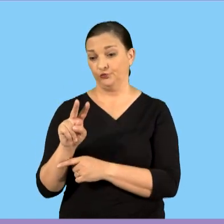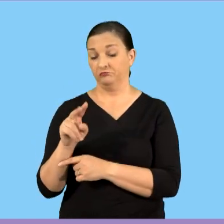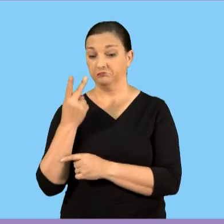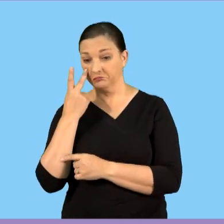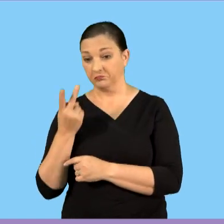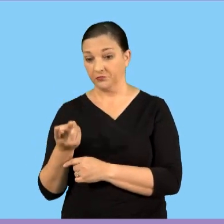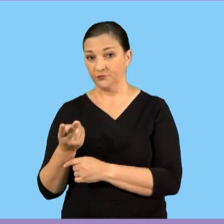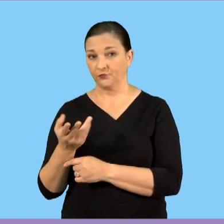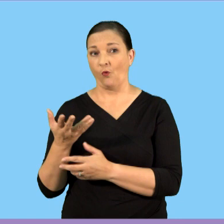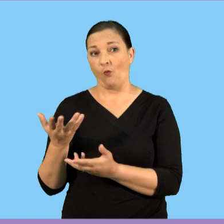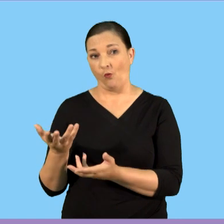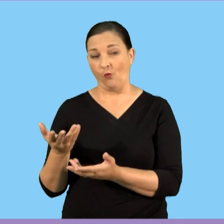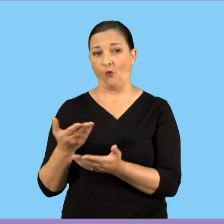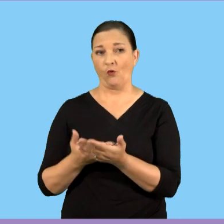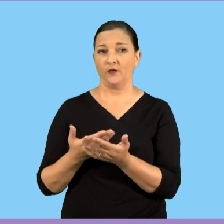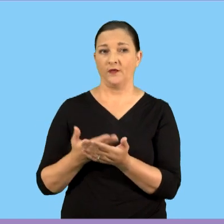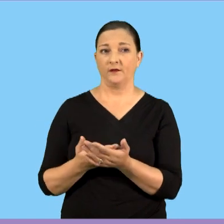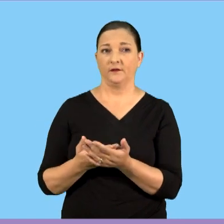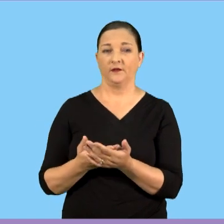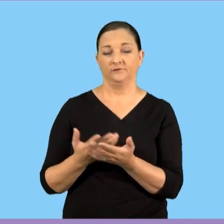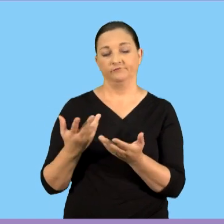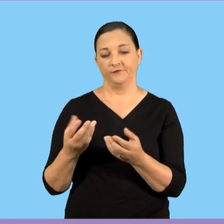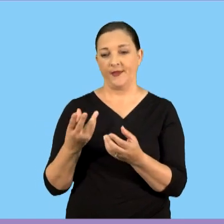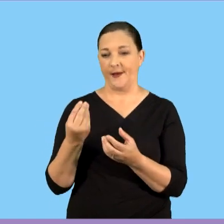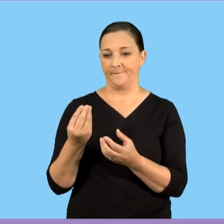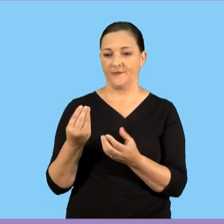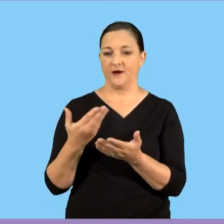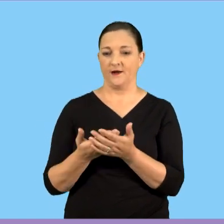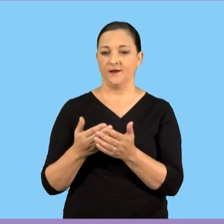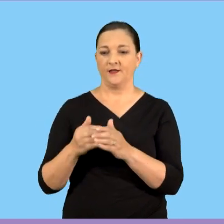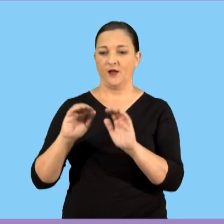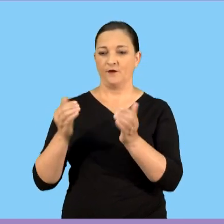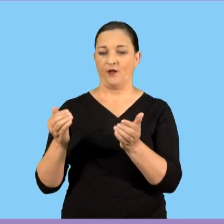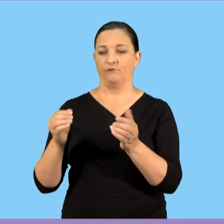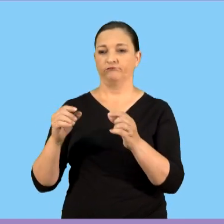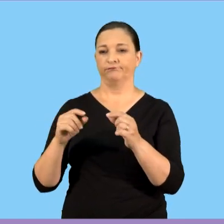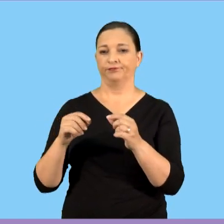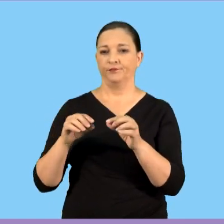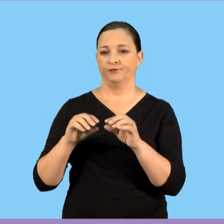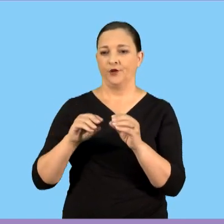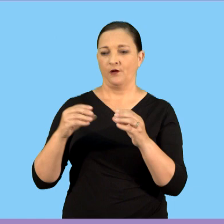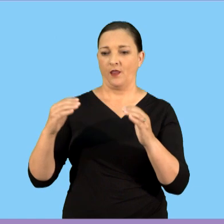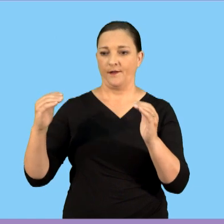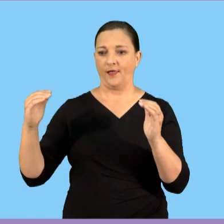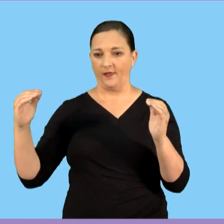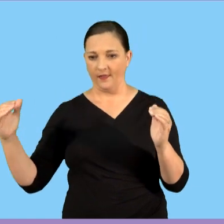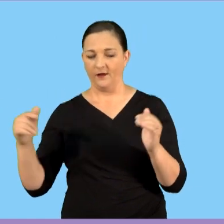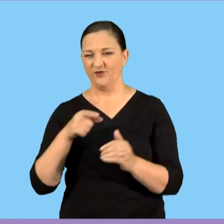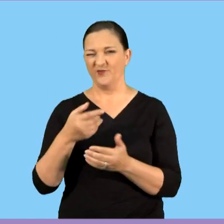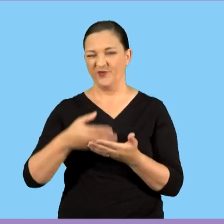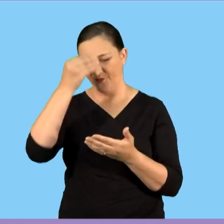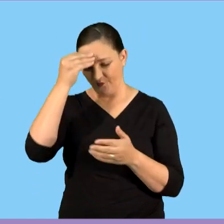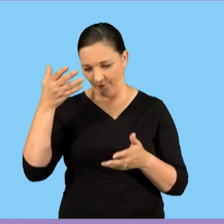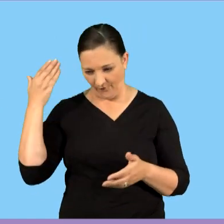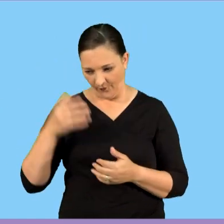the 8 plus 2, or you can even just distribute these numbers if you want to, as you have learned in your